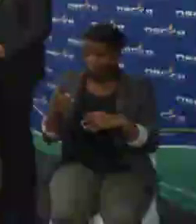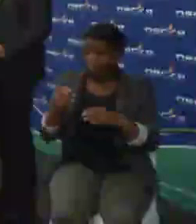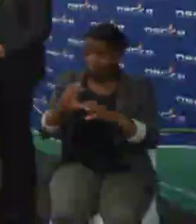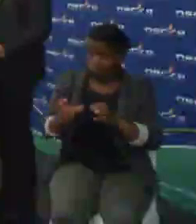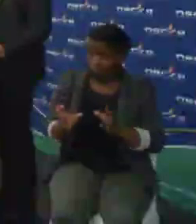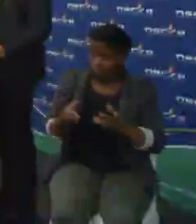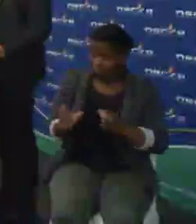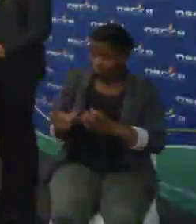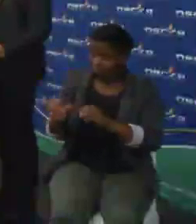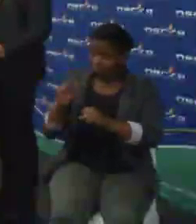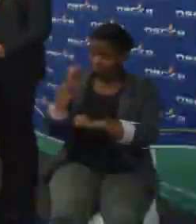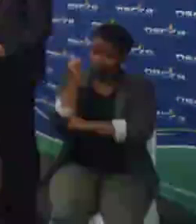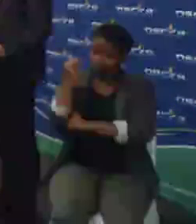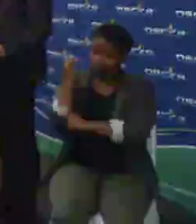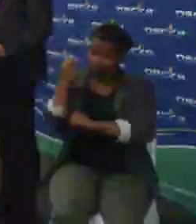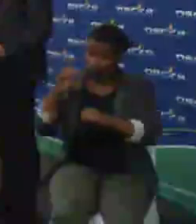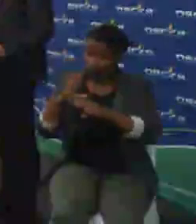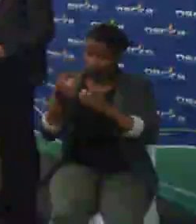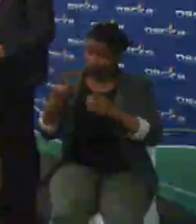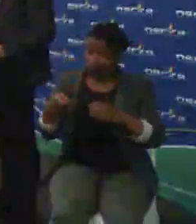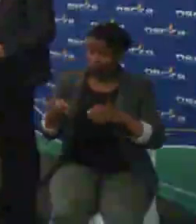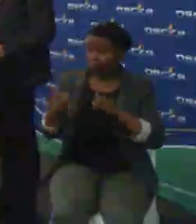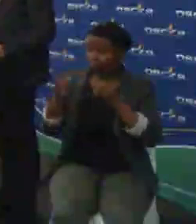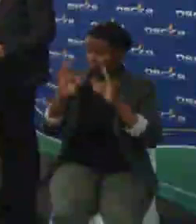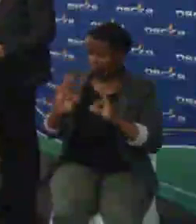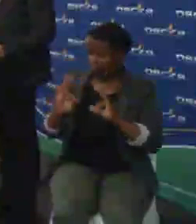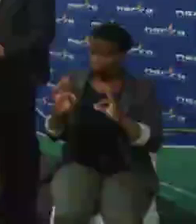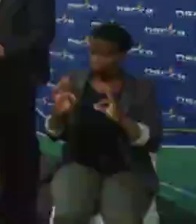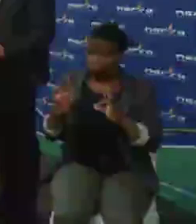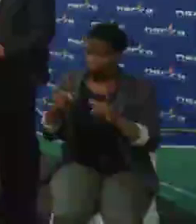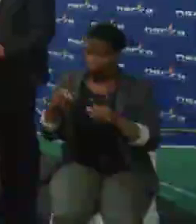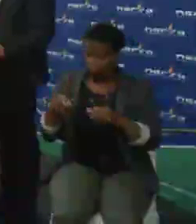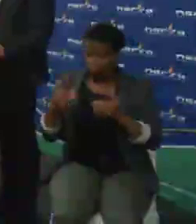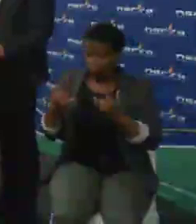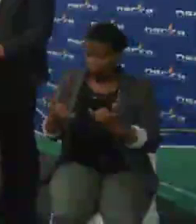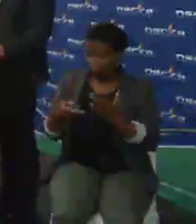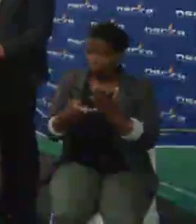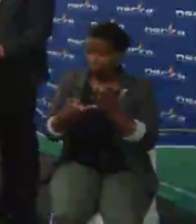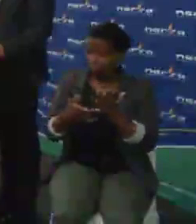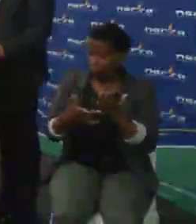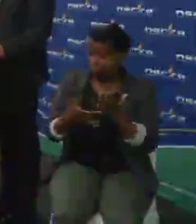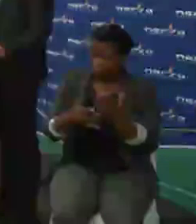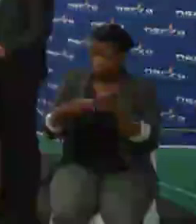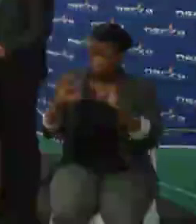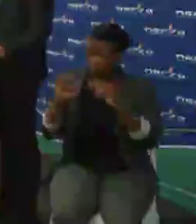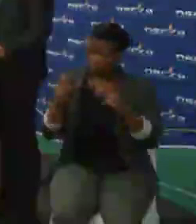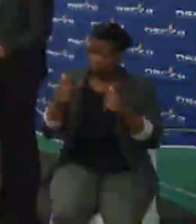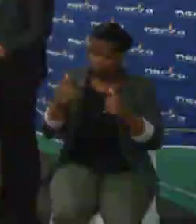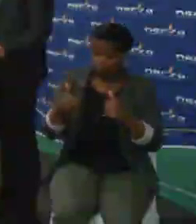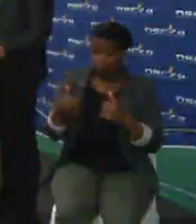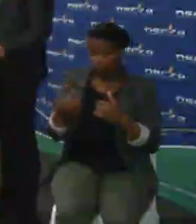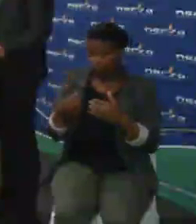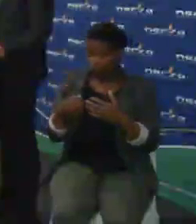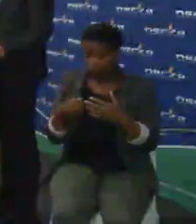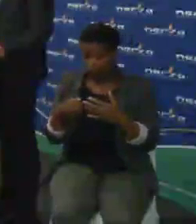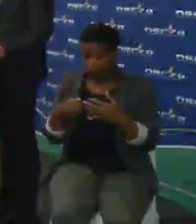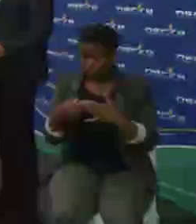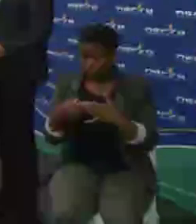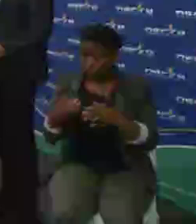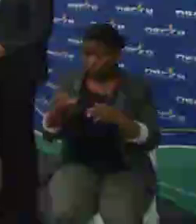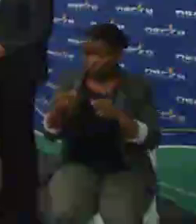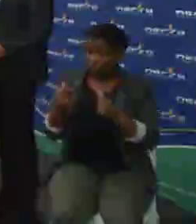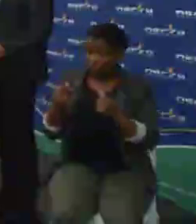it is structured at present, is unsustainable as well. Now, of course, this board has a very limited mandate in making a determination with regards to multi-year